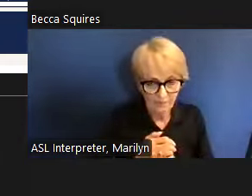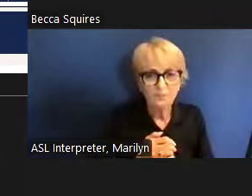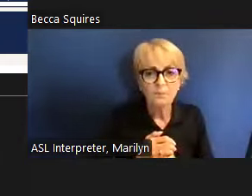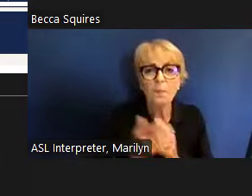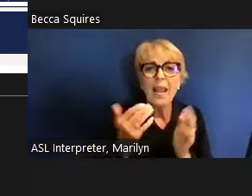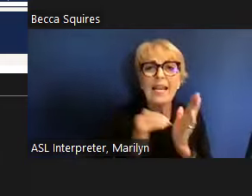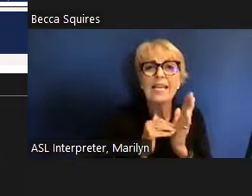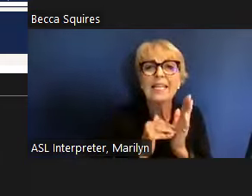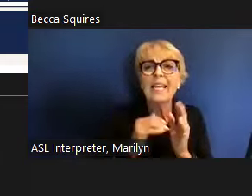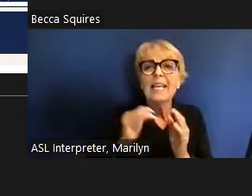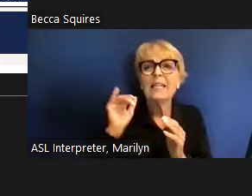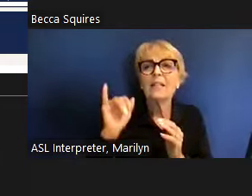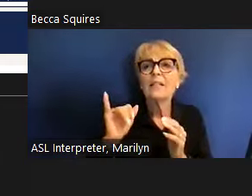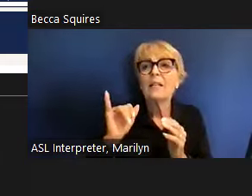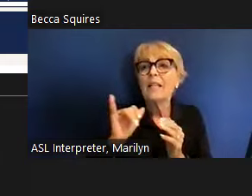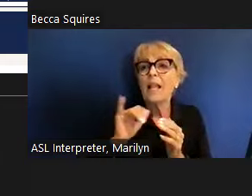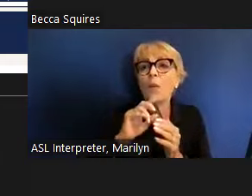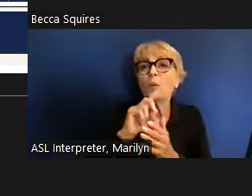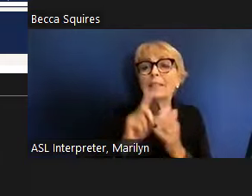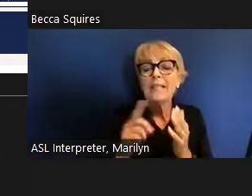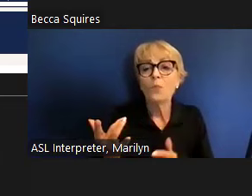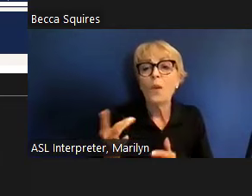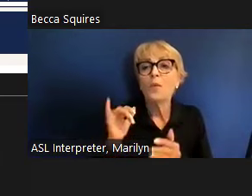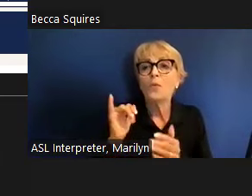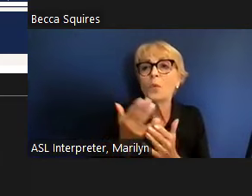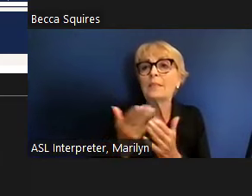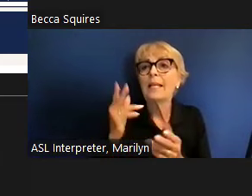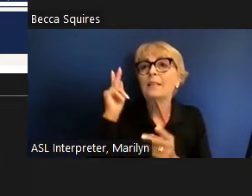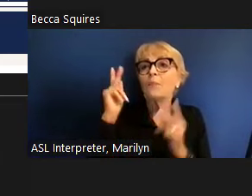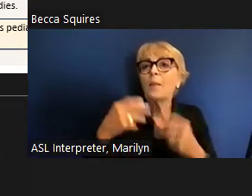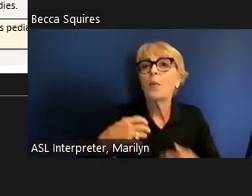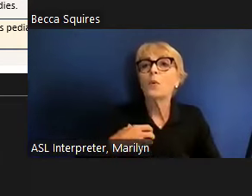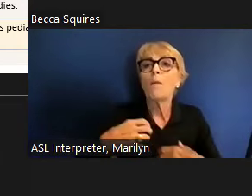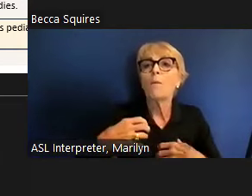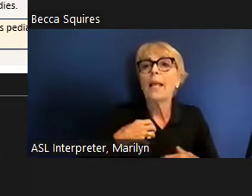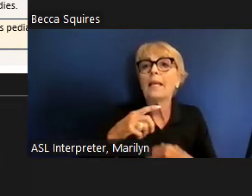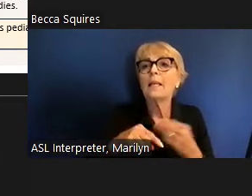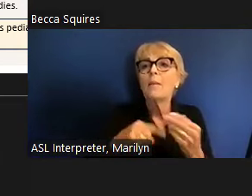Again, these were designed because these are the things that people complained of the most.